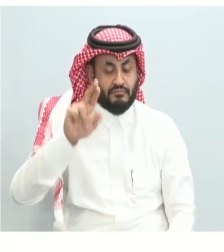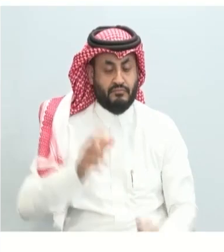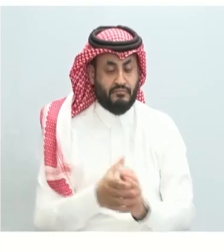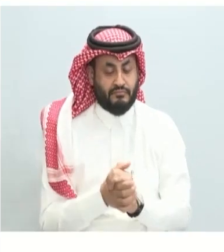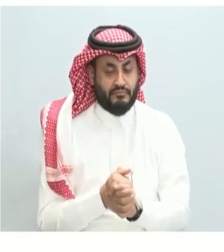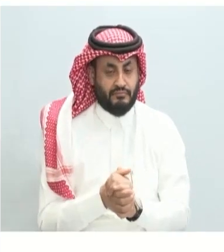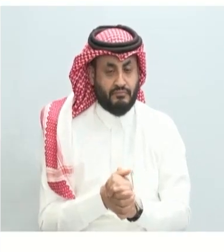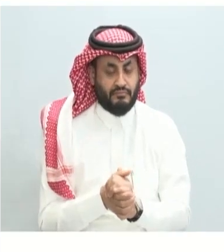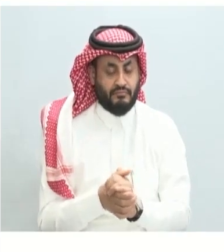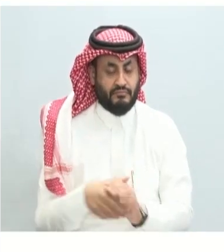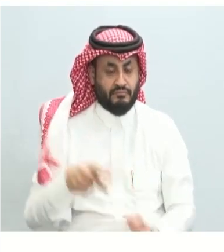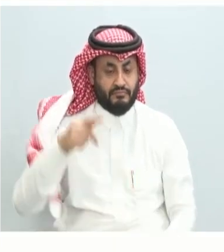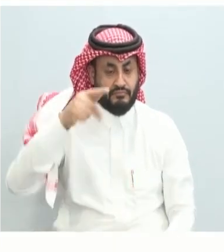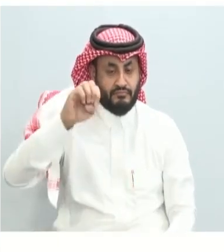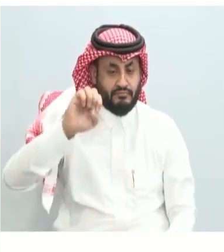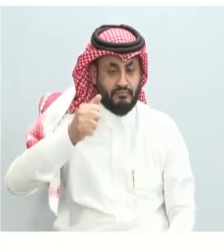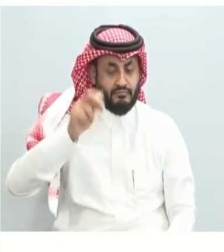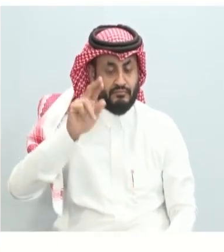pear. Pear.